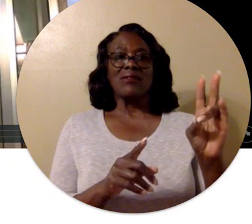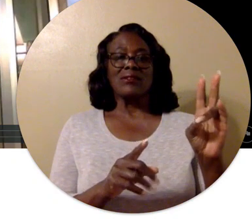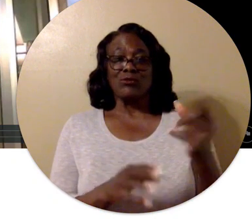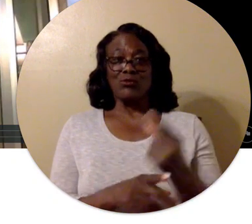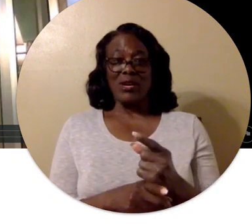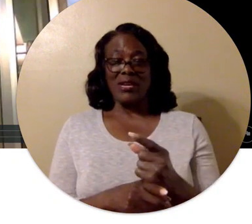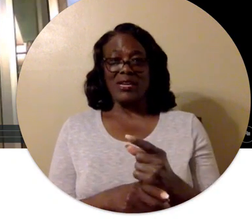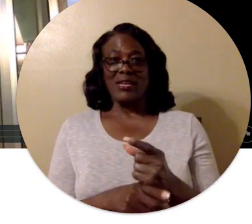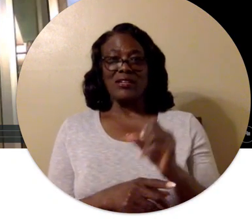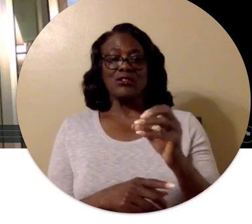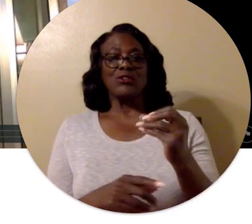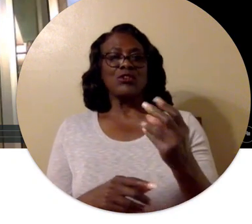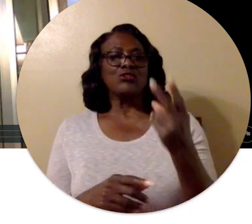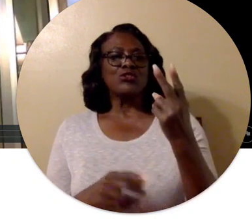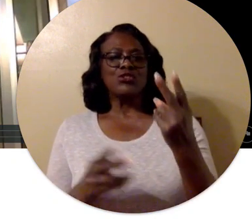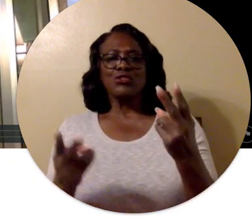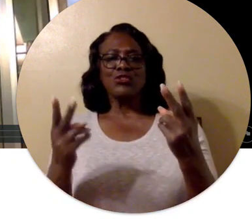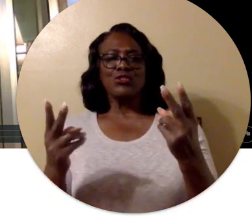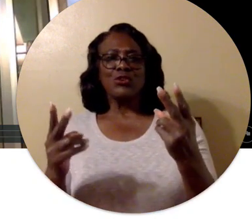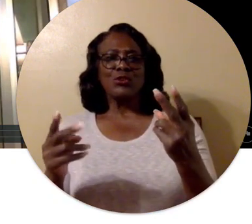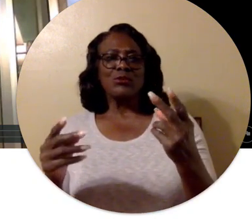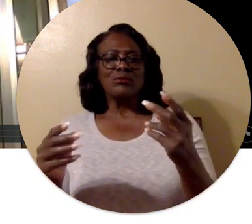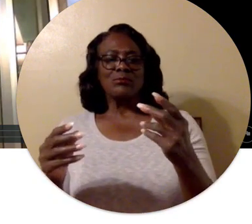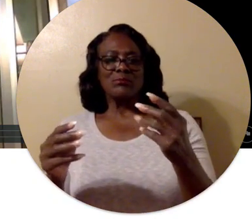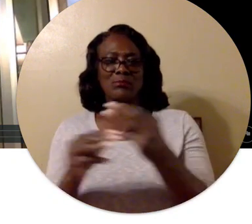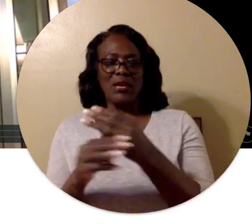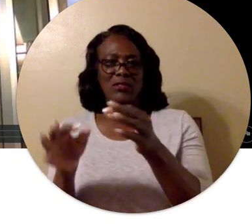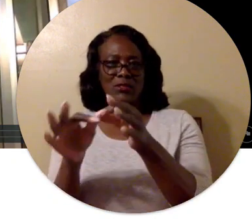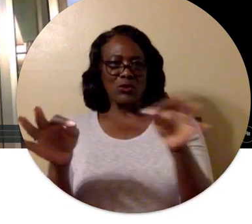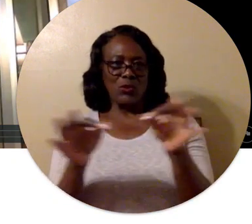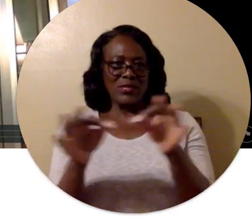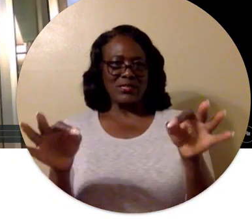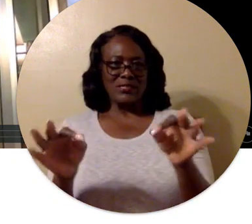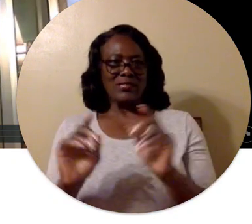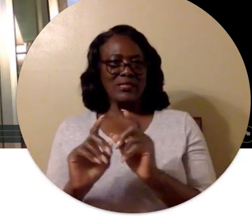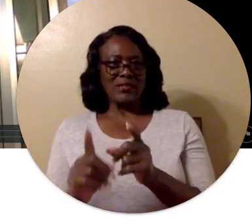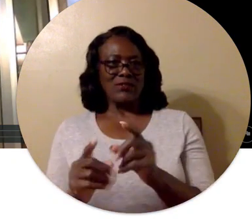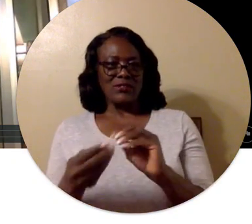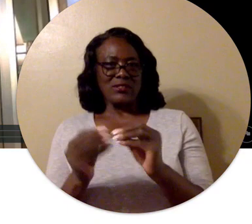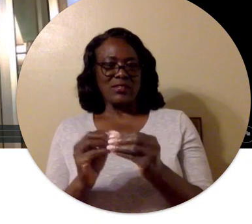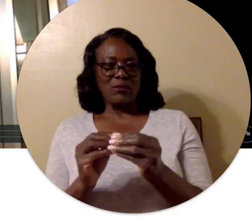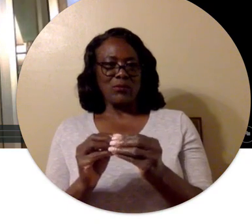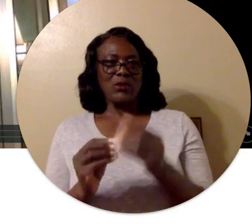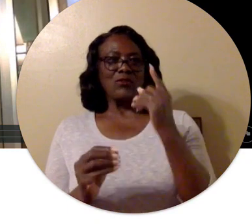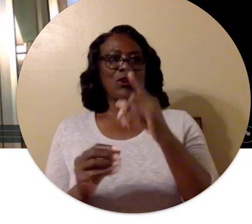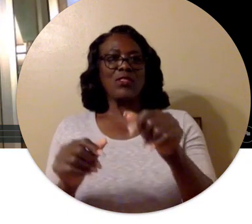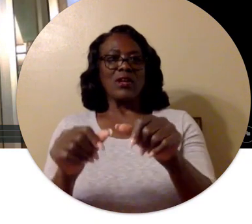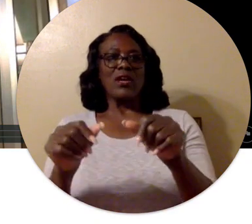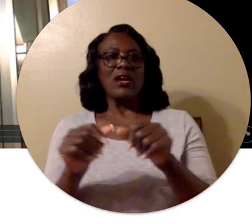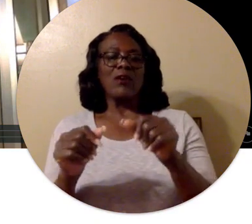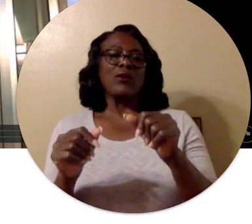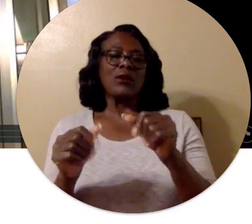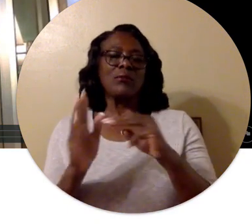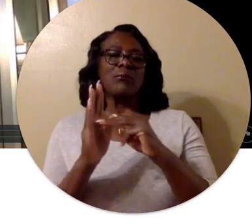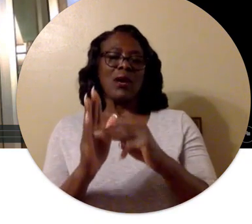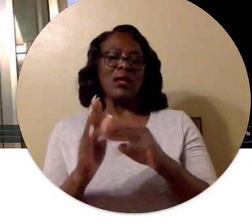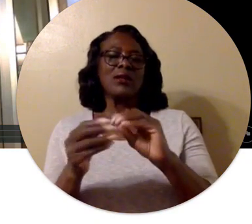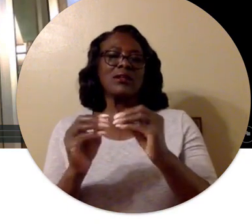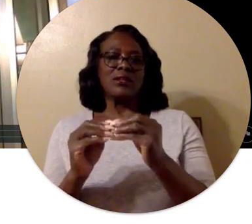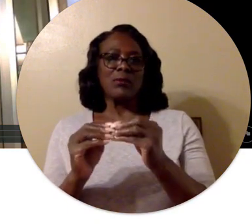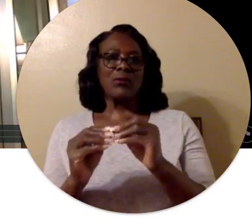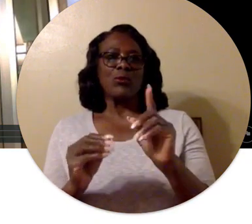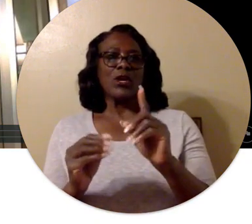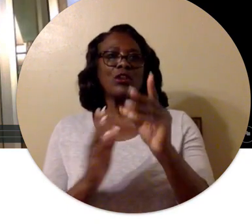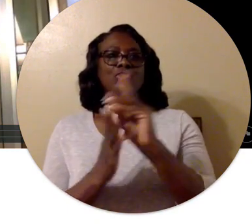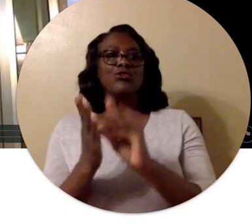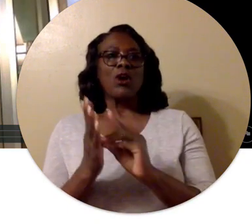So these are our two kind of equations that can give us those numbers, right? So for our area model, remember, this is when we're going to draw that